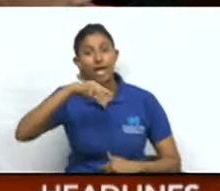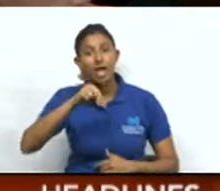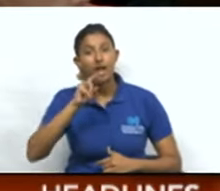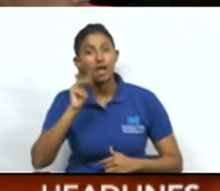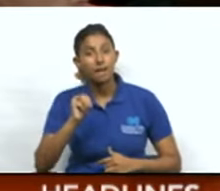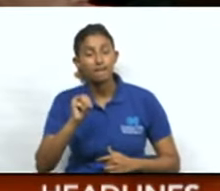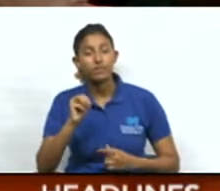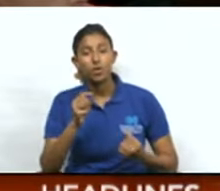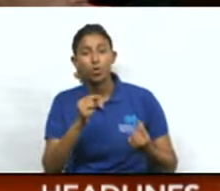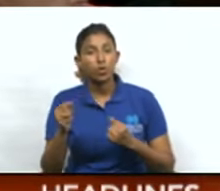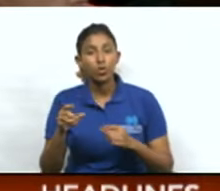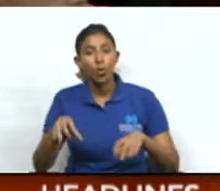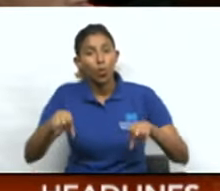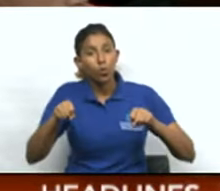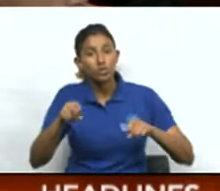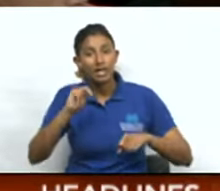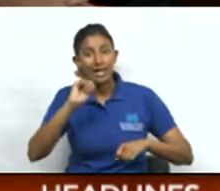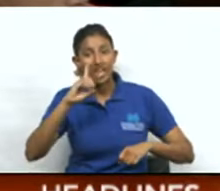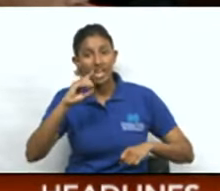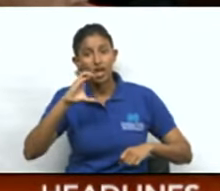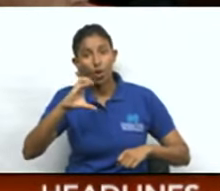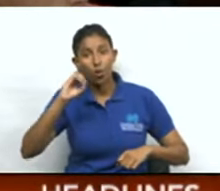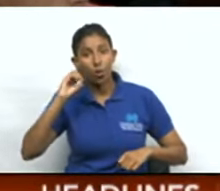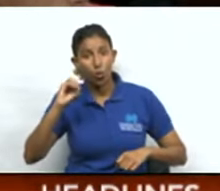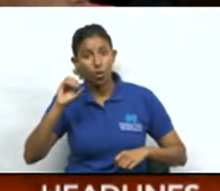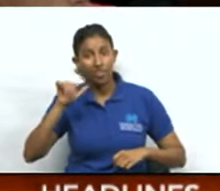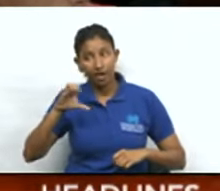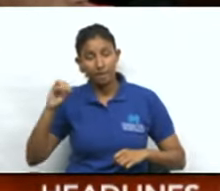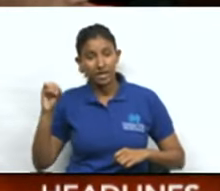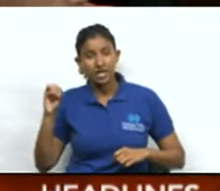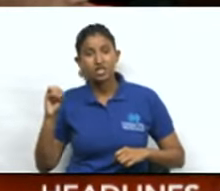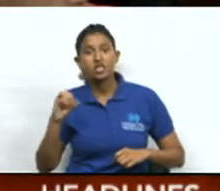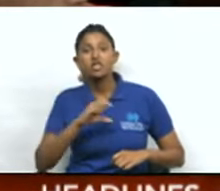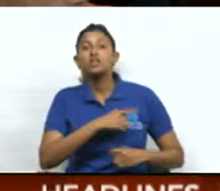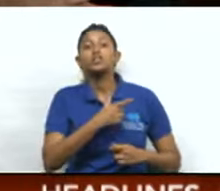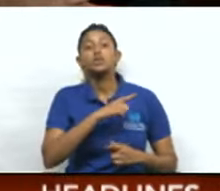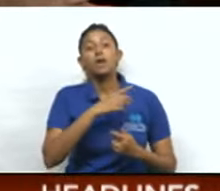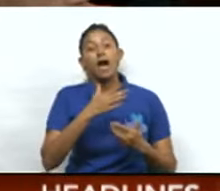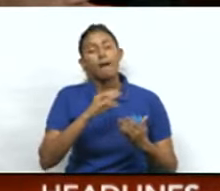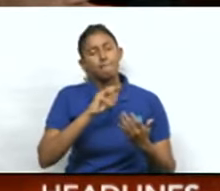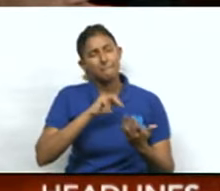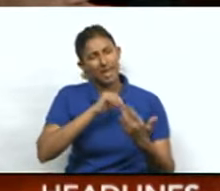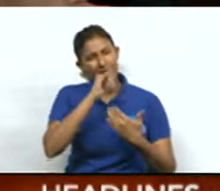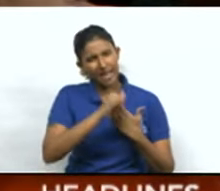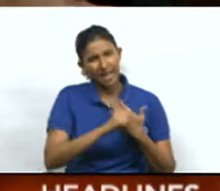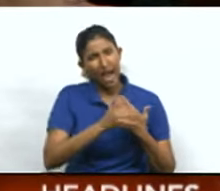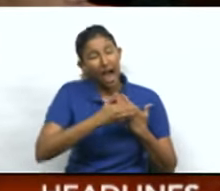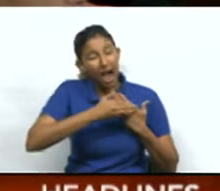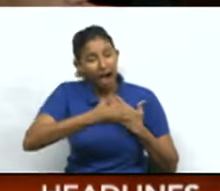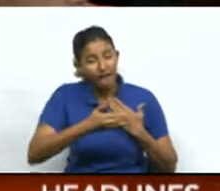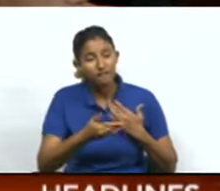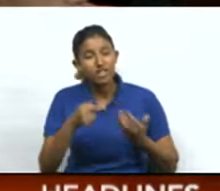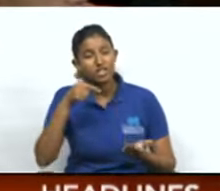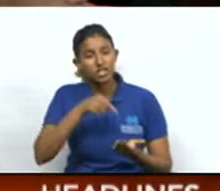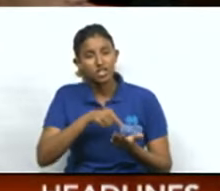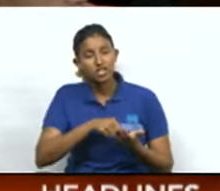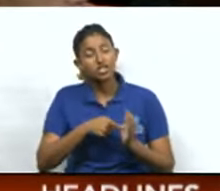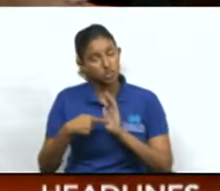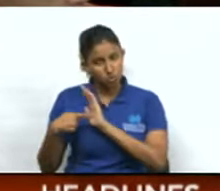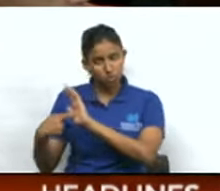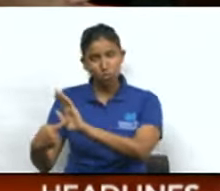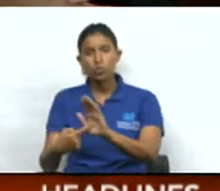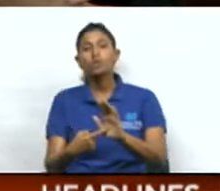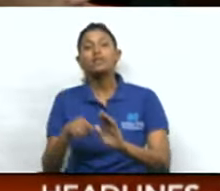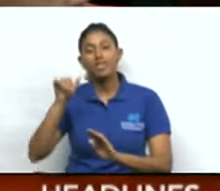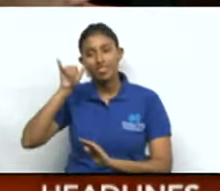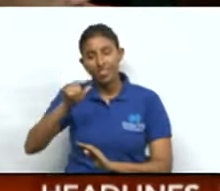on the 25th of May 2010, hours after a general election, to indicate that they were the preferred bidder of the